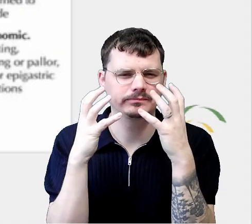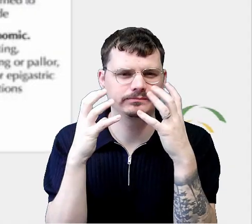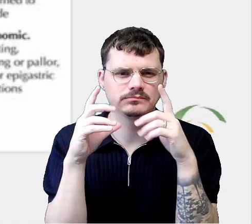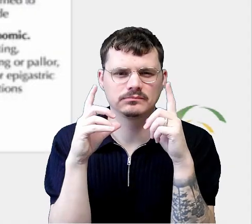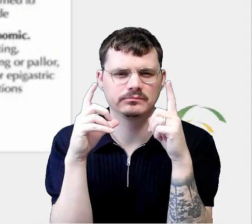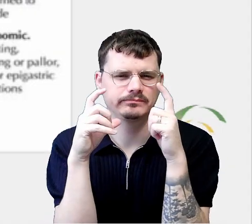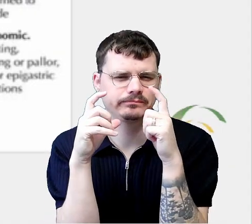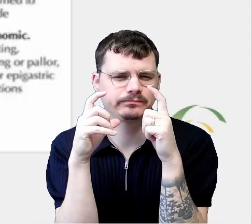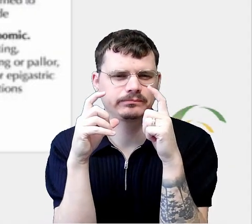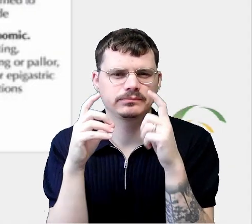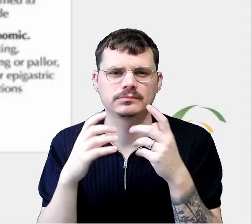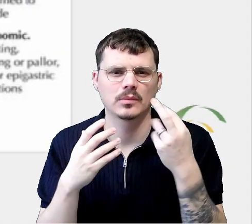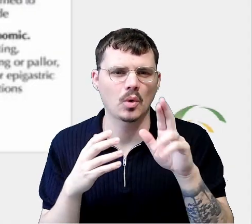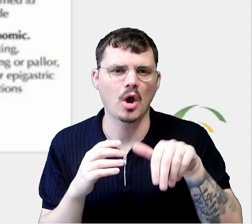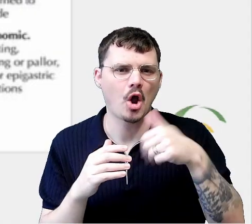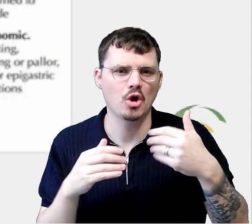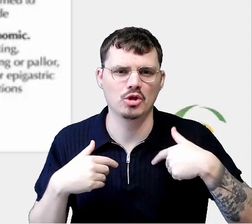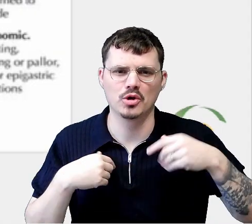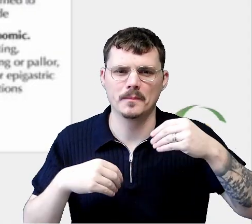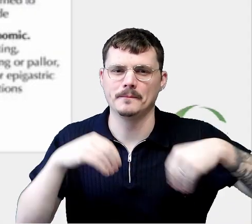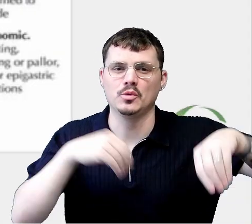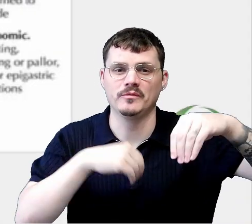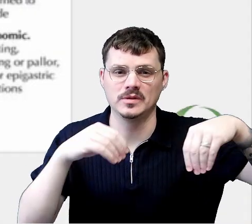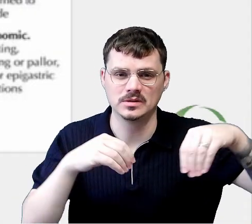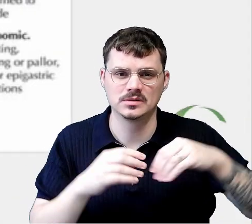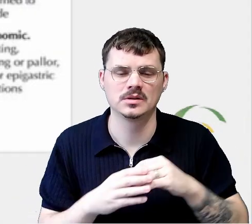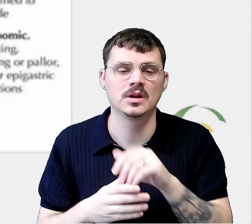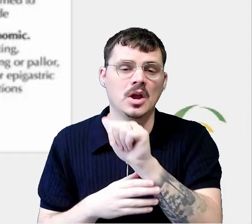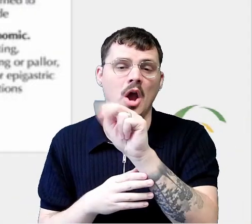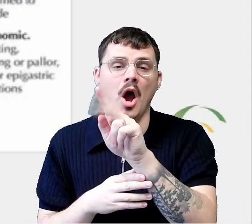of gestures or other movements.